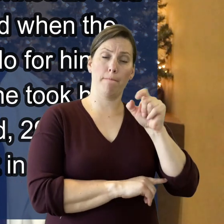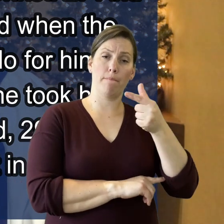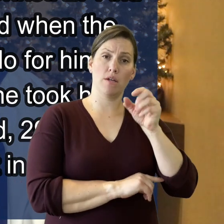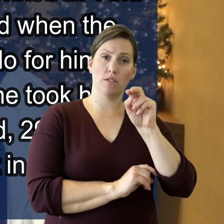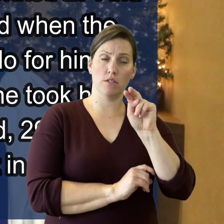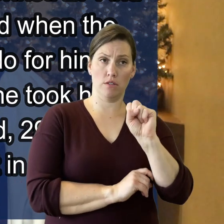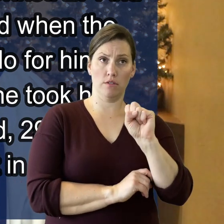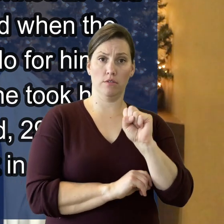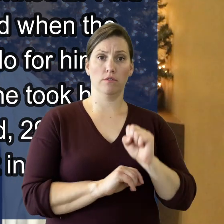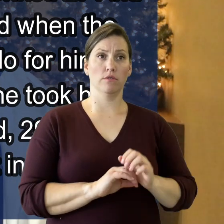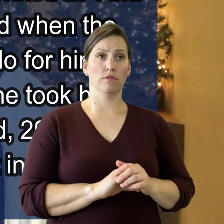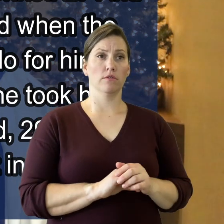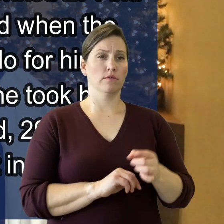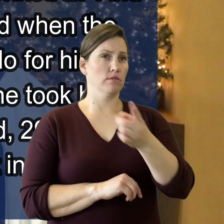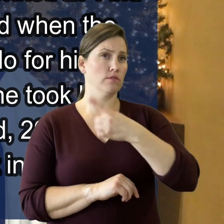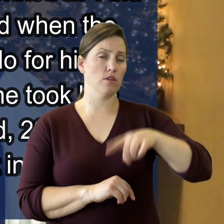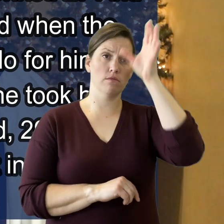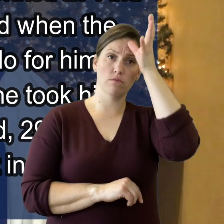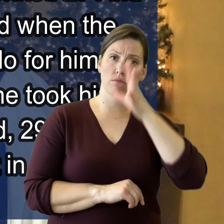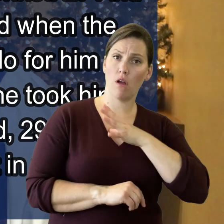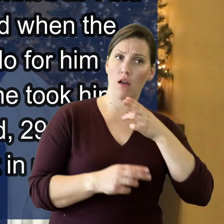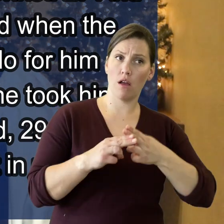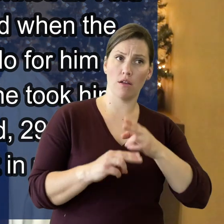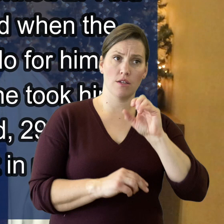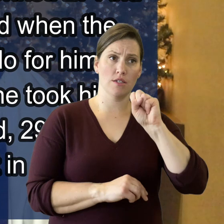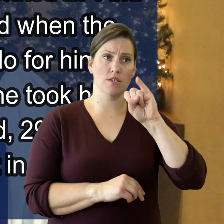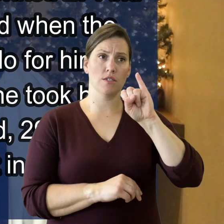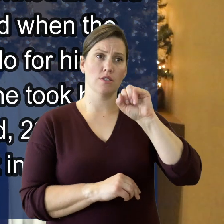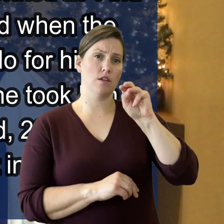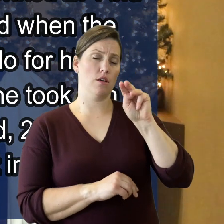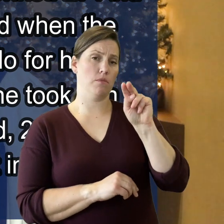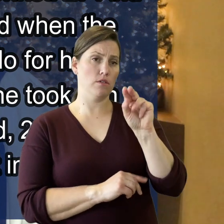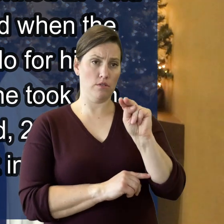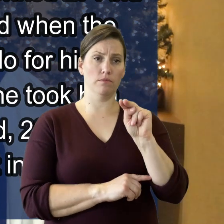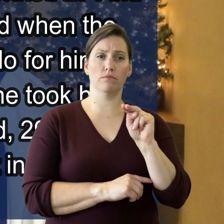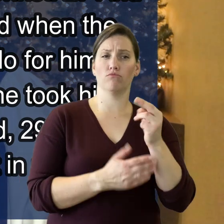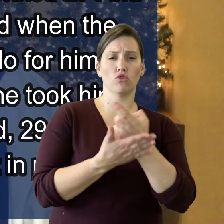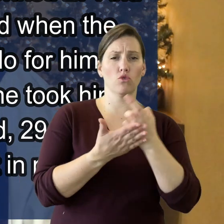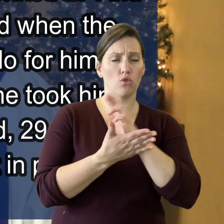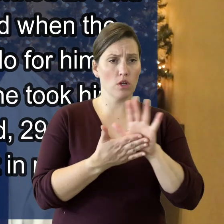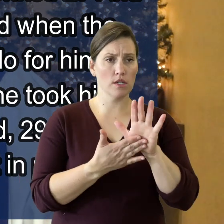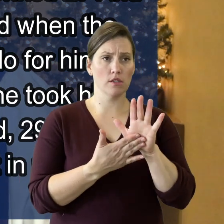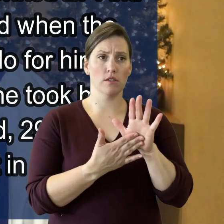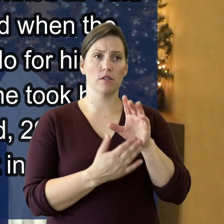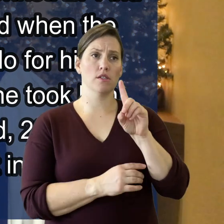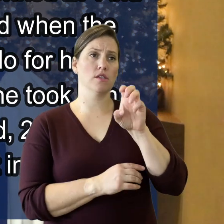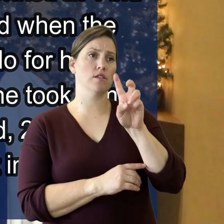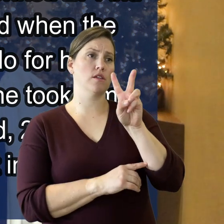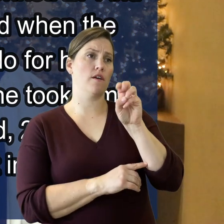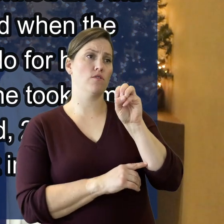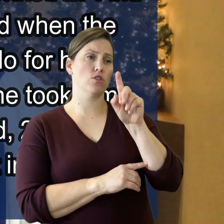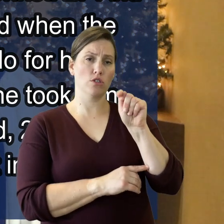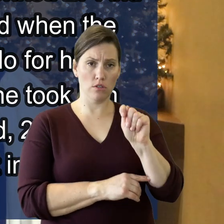Jerusalem whose name was Simeon, and this man was righteous and devout. He was waiting for the